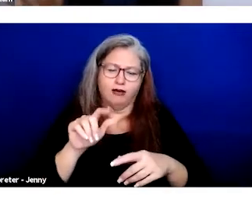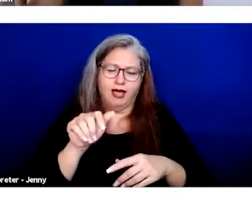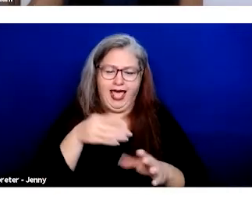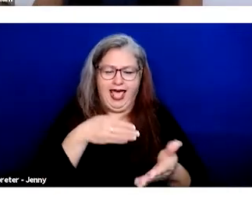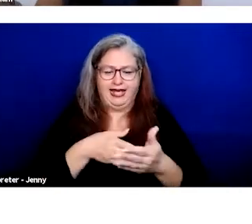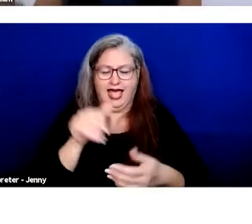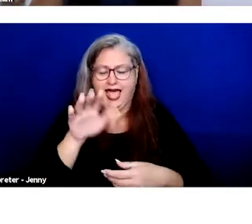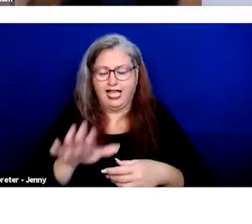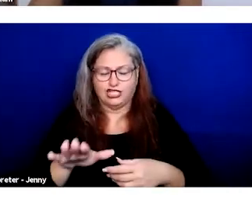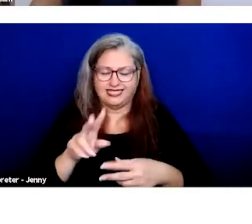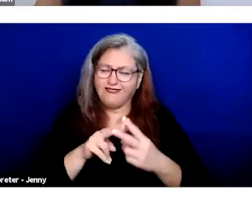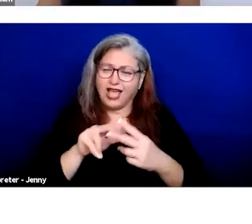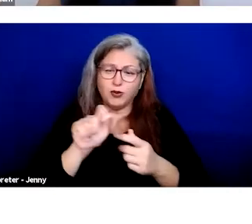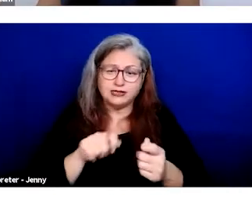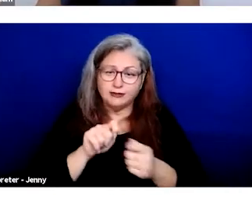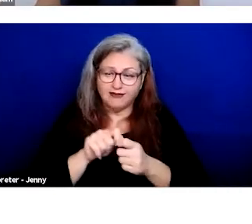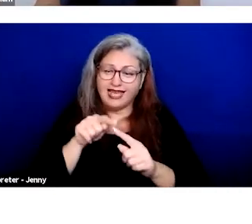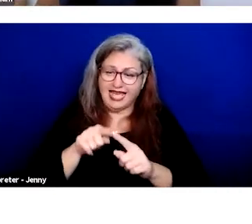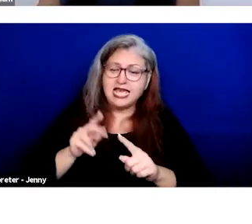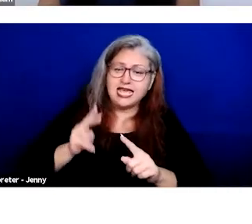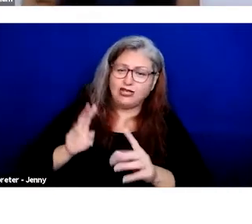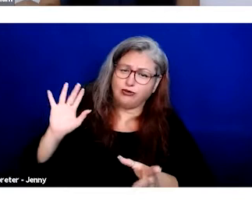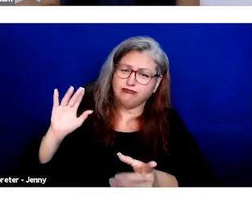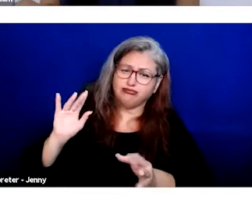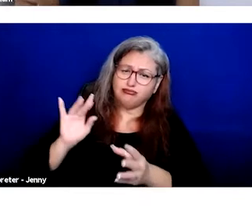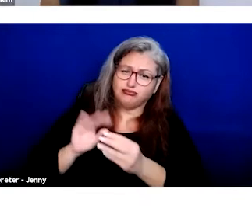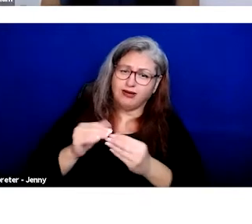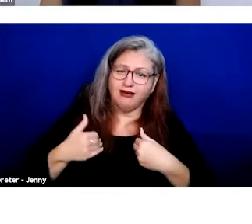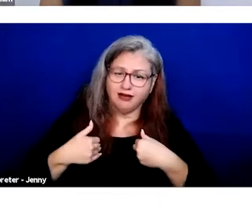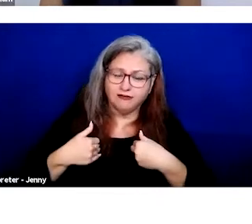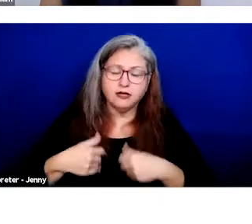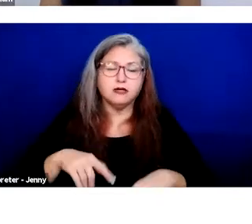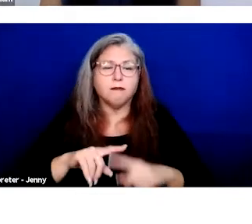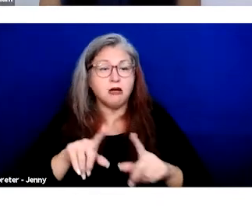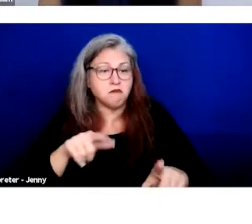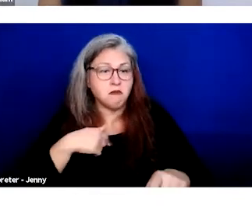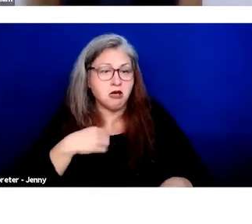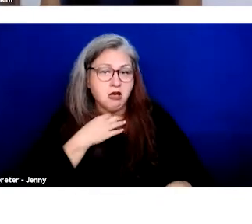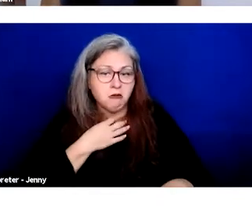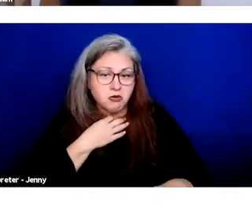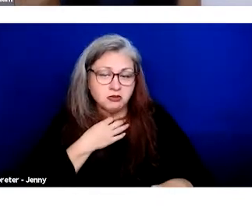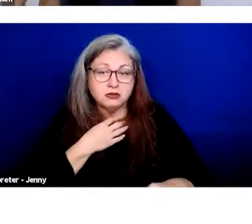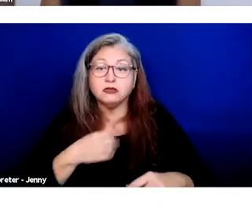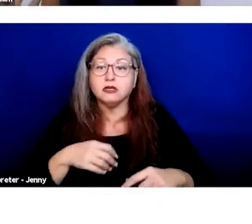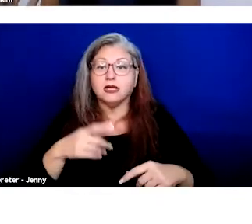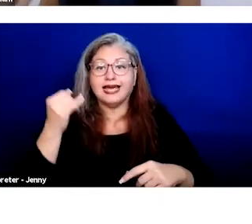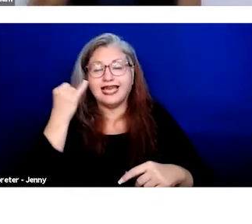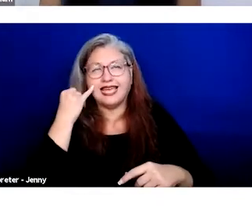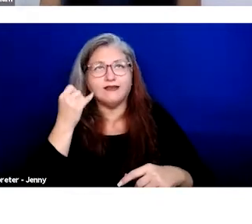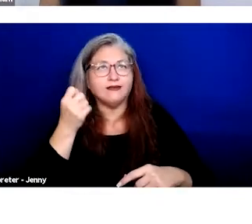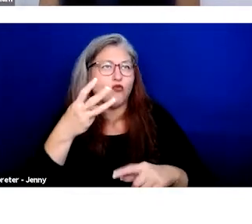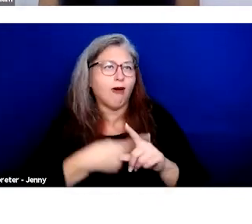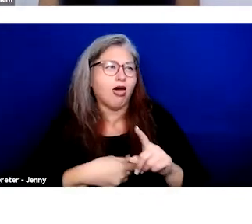is very specific and has a history. And I was also very curious when, a few months